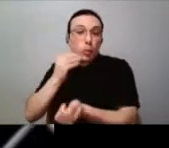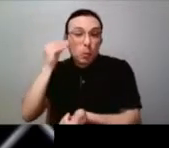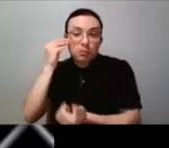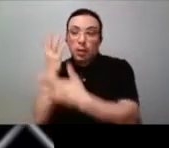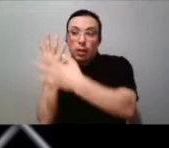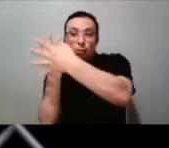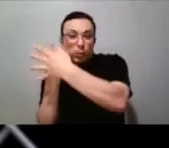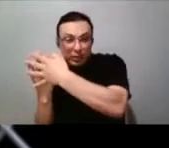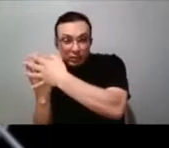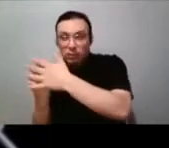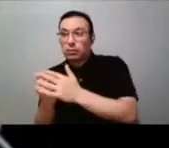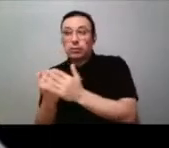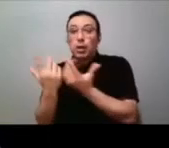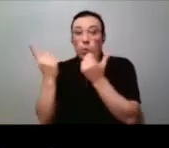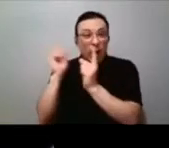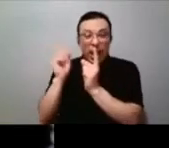the meatpacking plant.